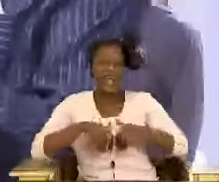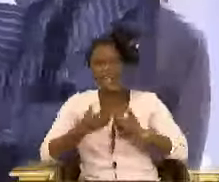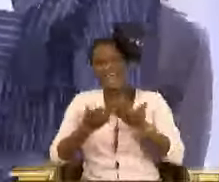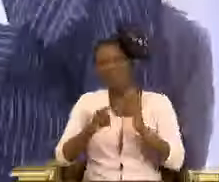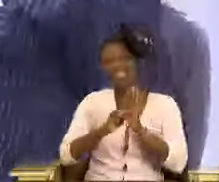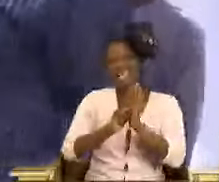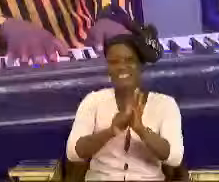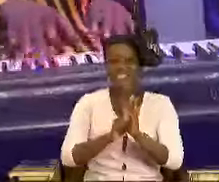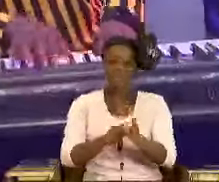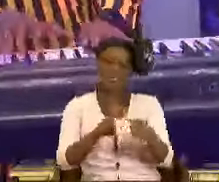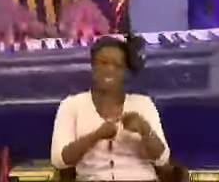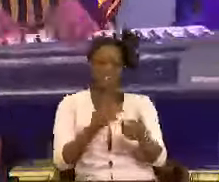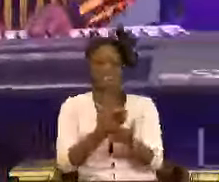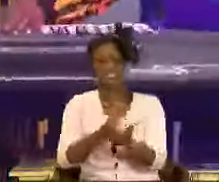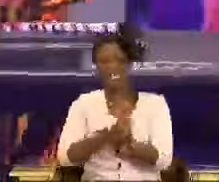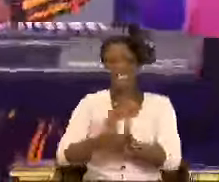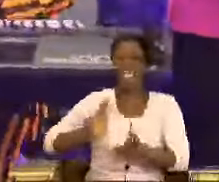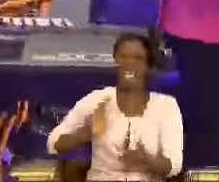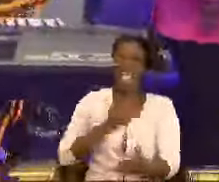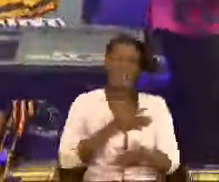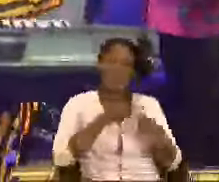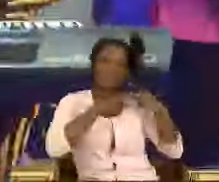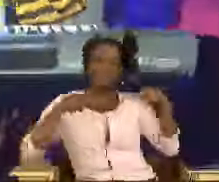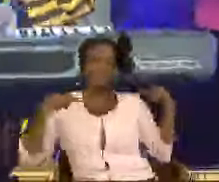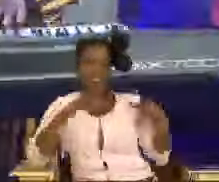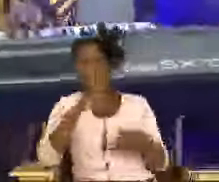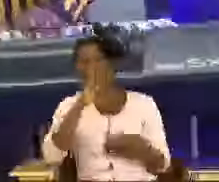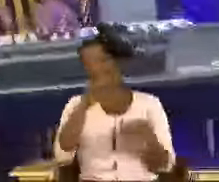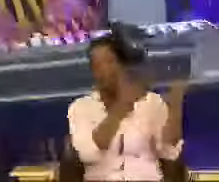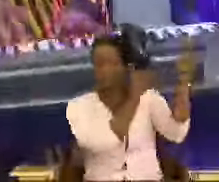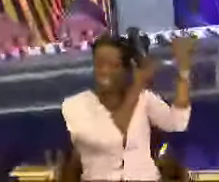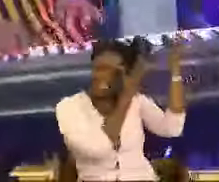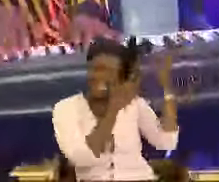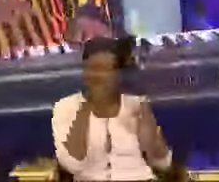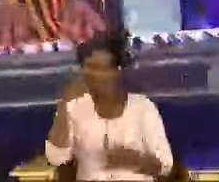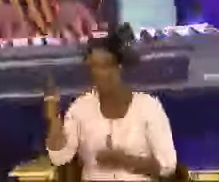our ministers are waiting for you at the of the Lord God bless